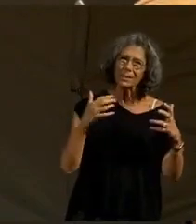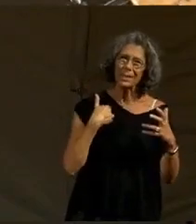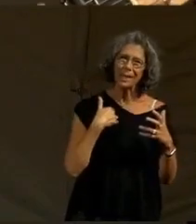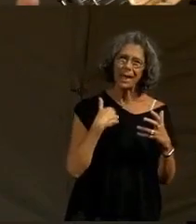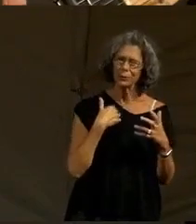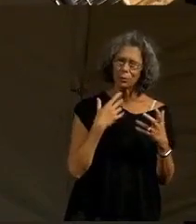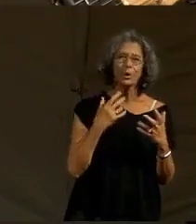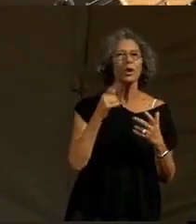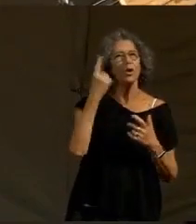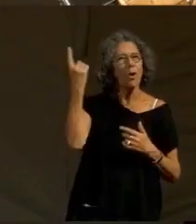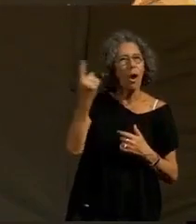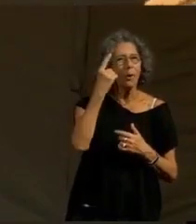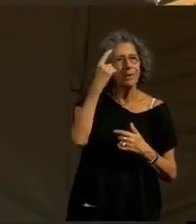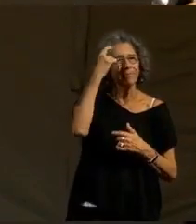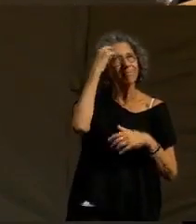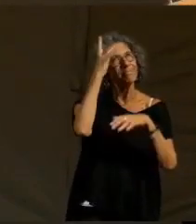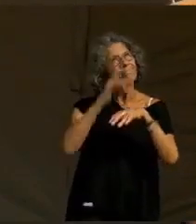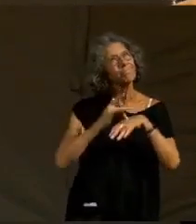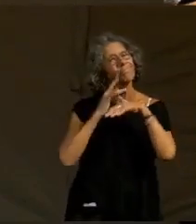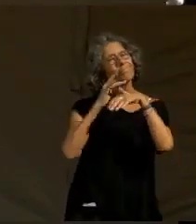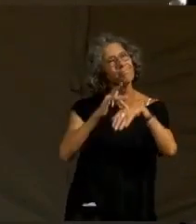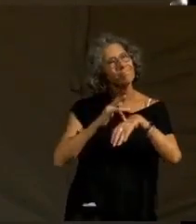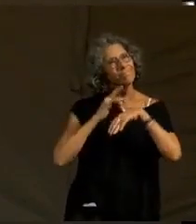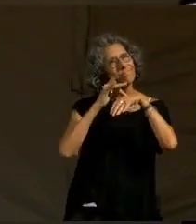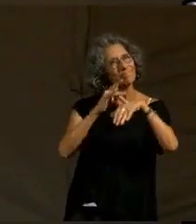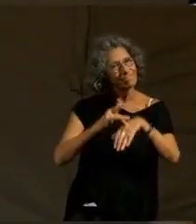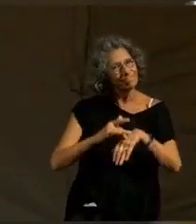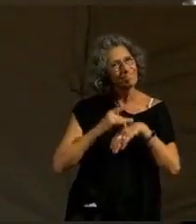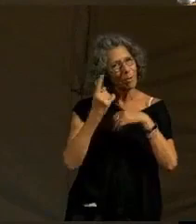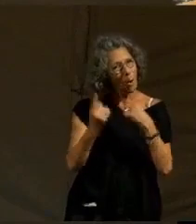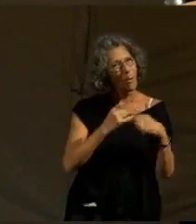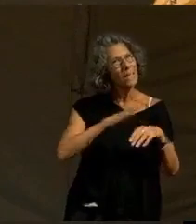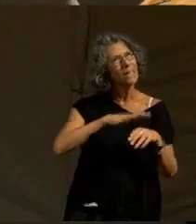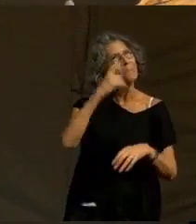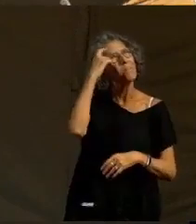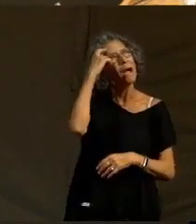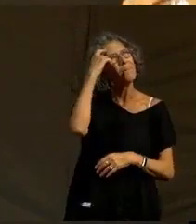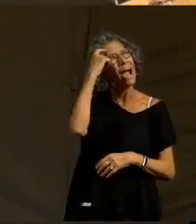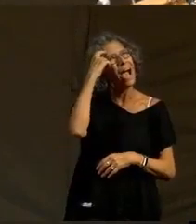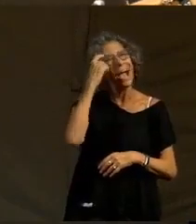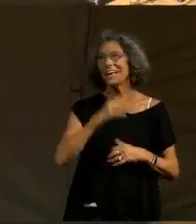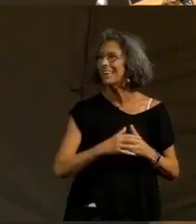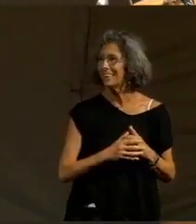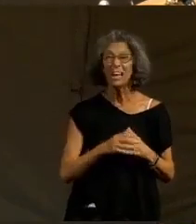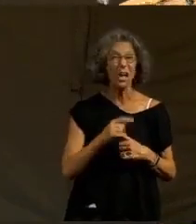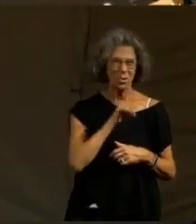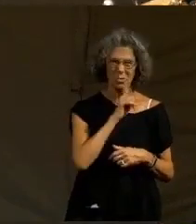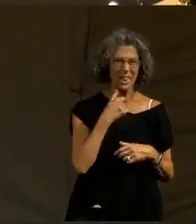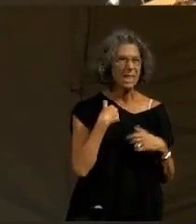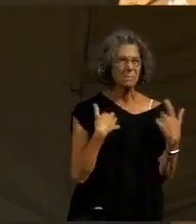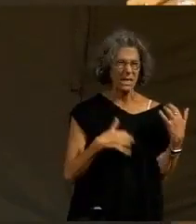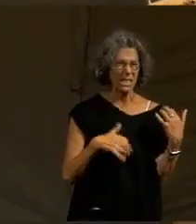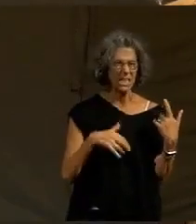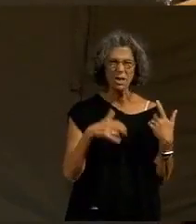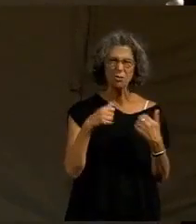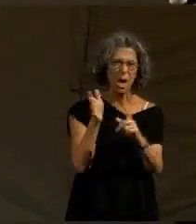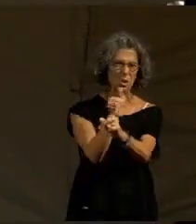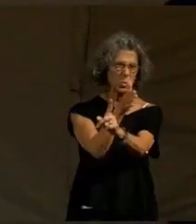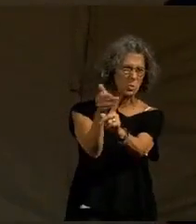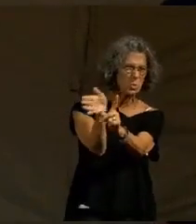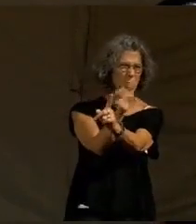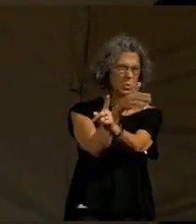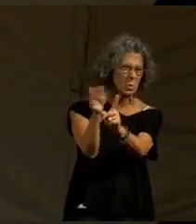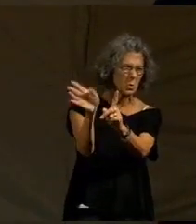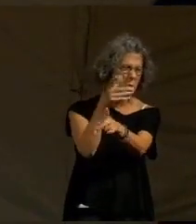mind. You were always on my mind. I was reeling that woman in, man, I tell you. She said, you bought